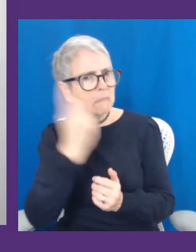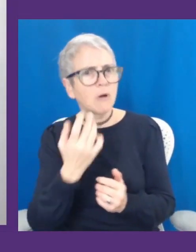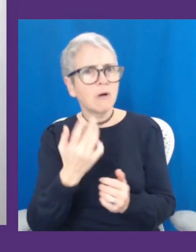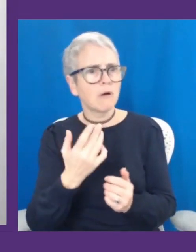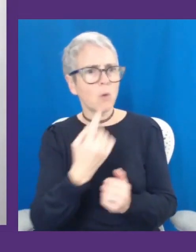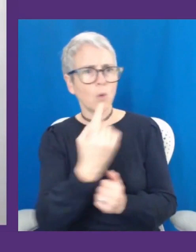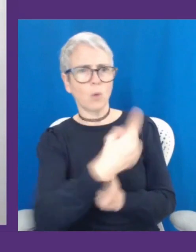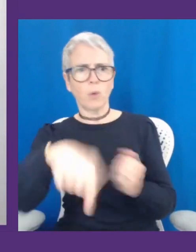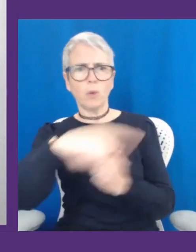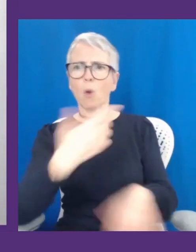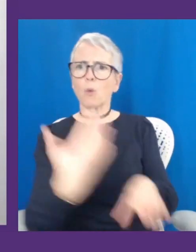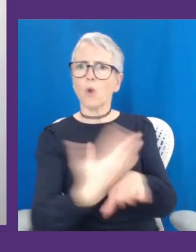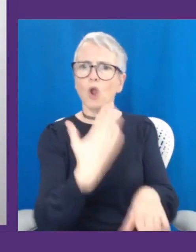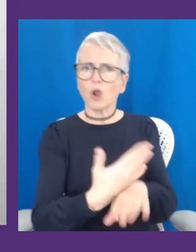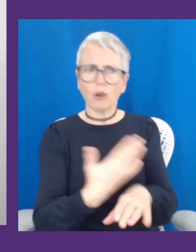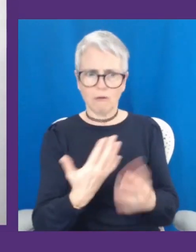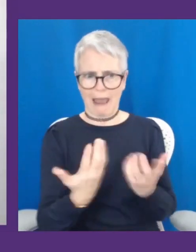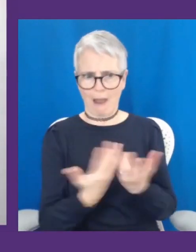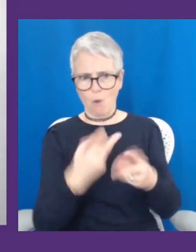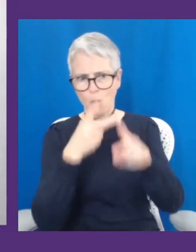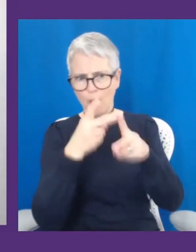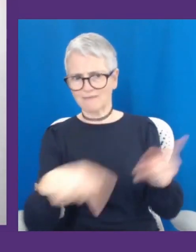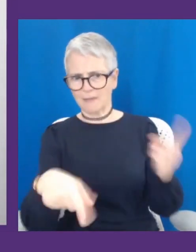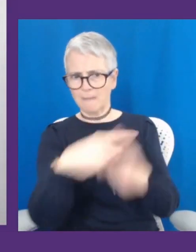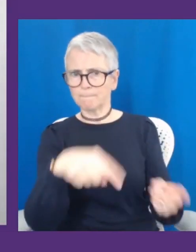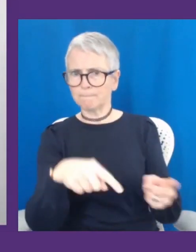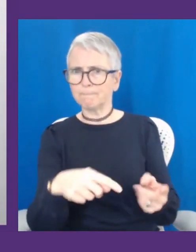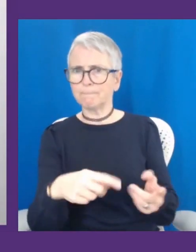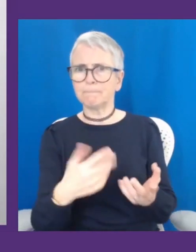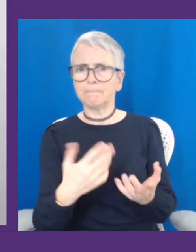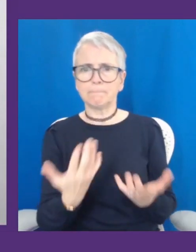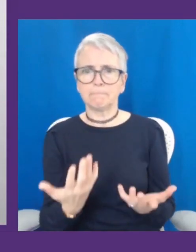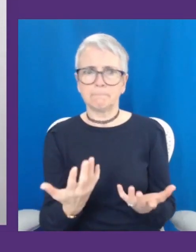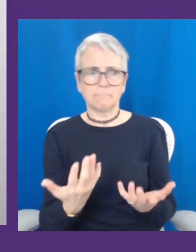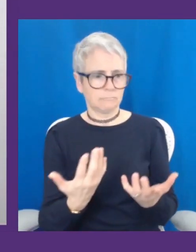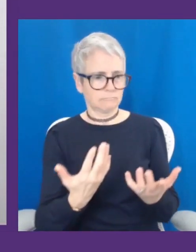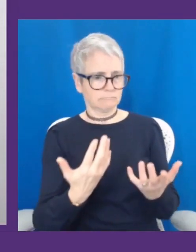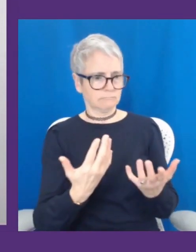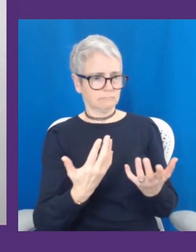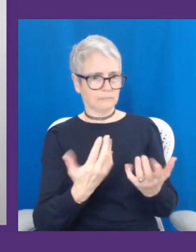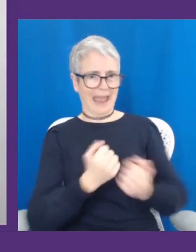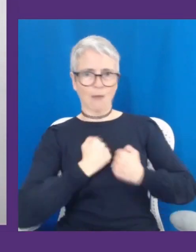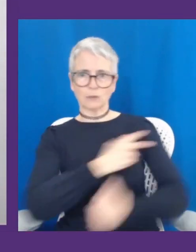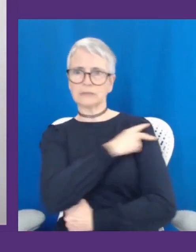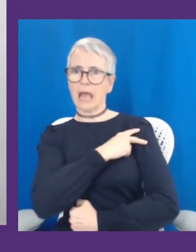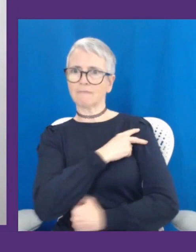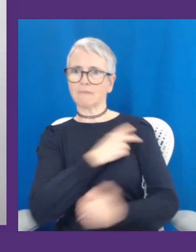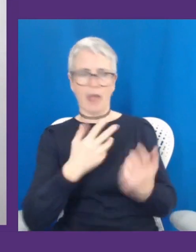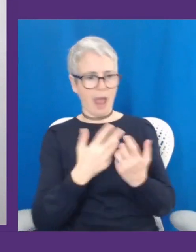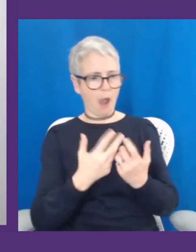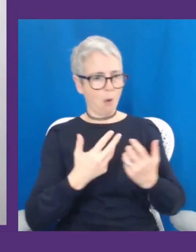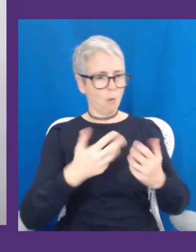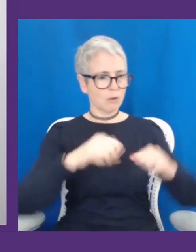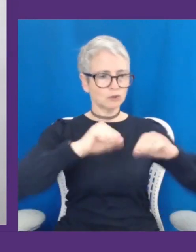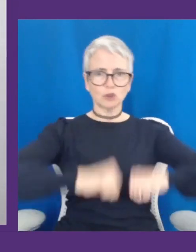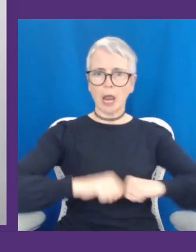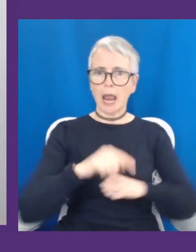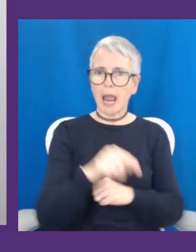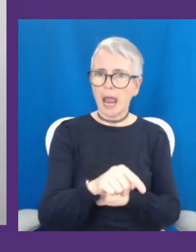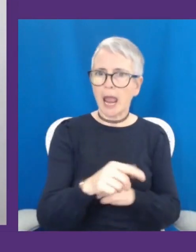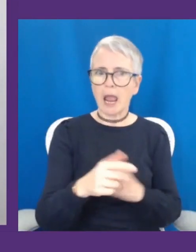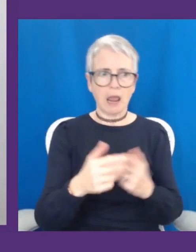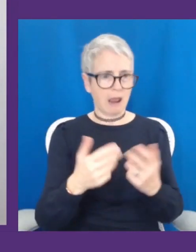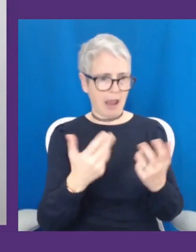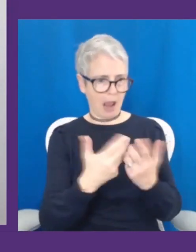some obvious stuff like how you amend their chairs and how people sit at their desks, to people like me who without my glasses, I can't see anything.